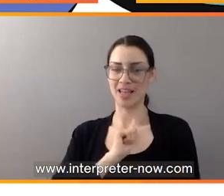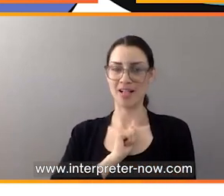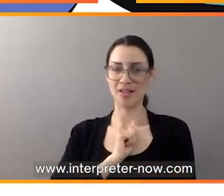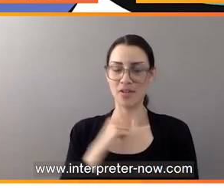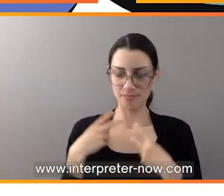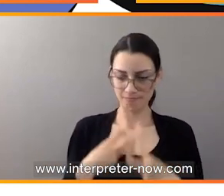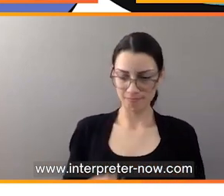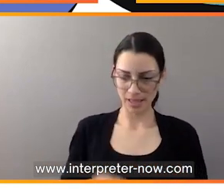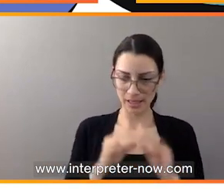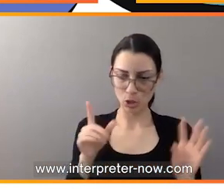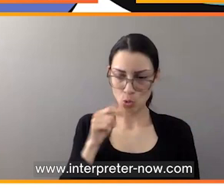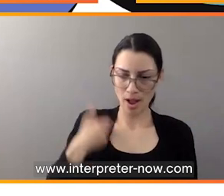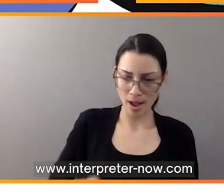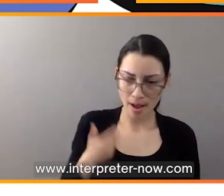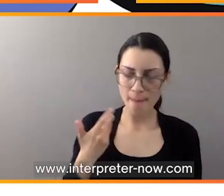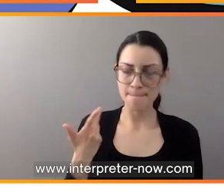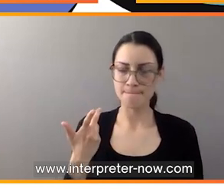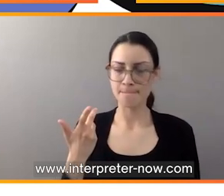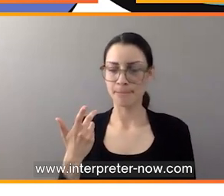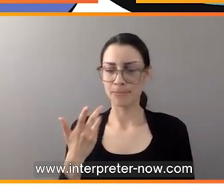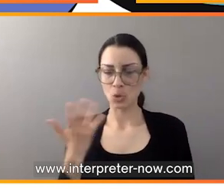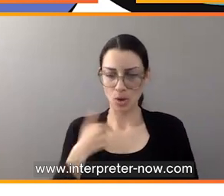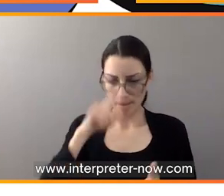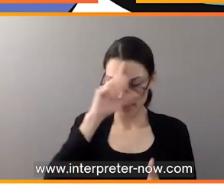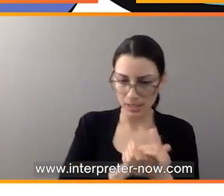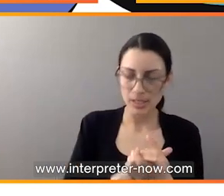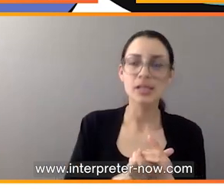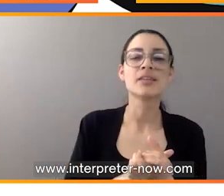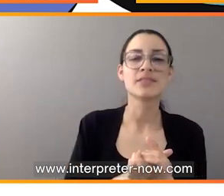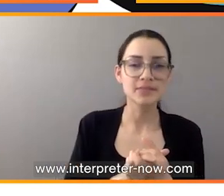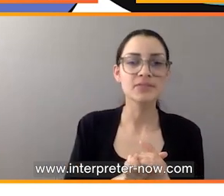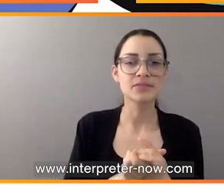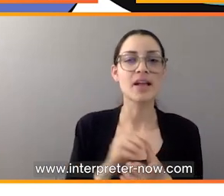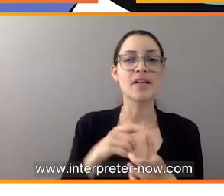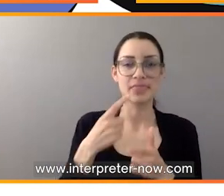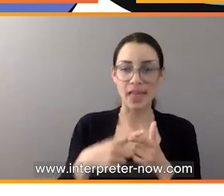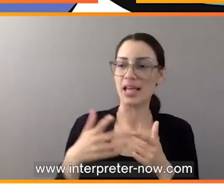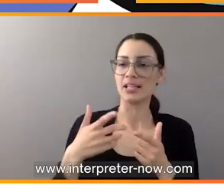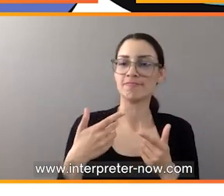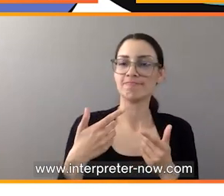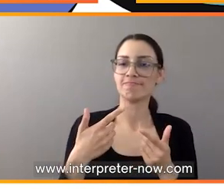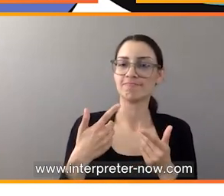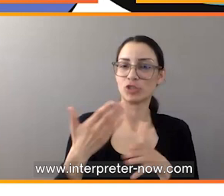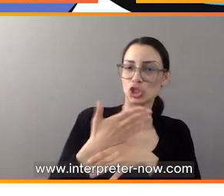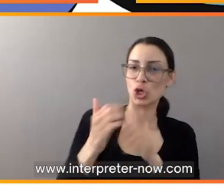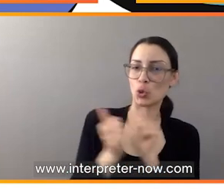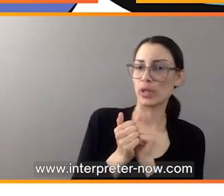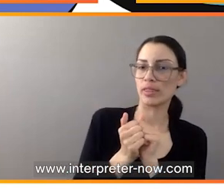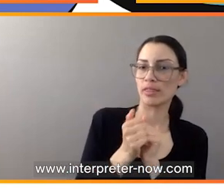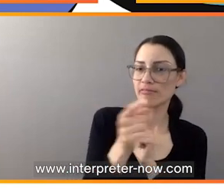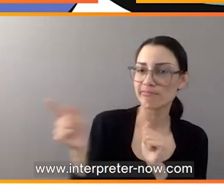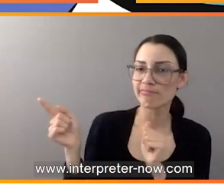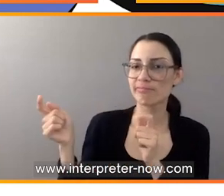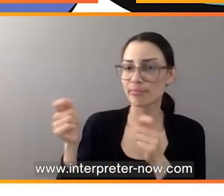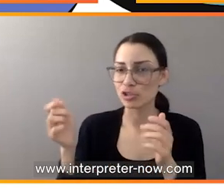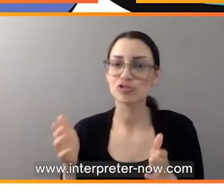stand for, and then mapping that against the current situation. I mean, and if it's aligned, right on, what did you learn from that? And how do you